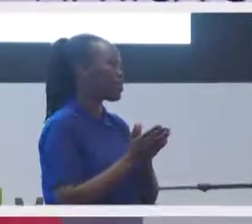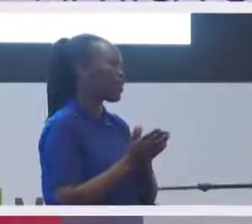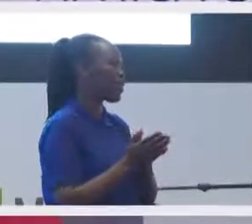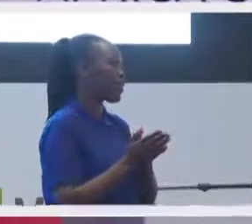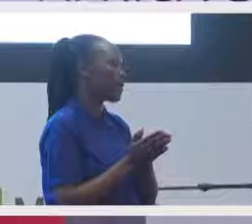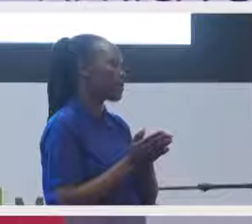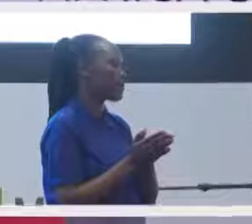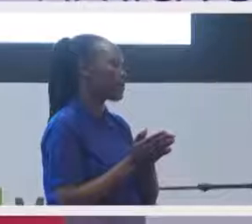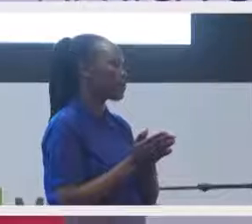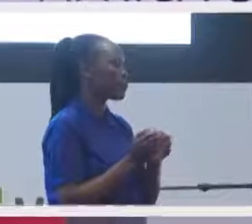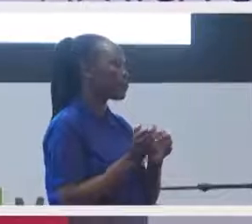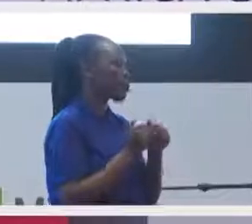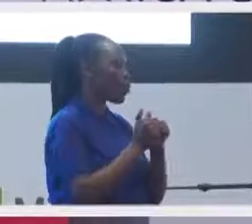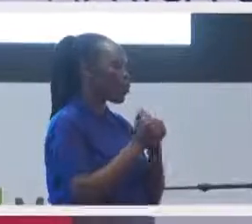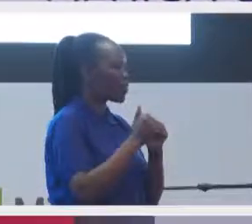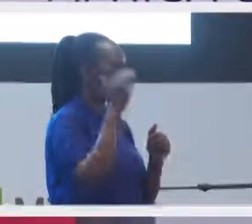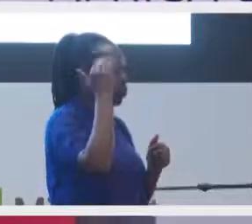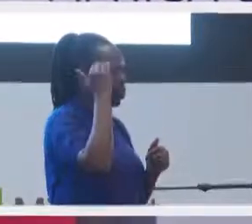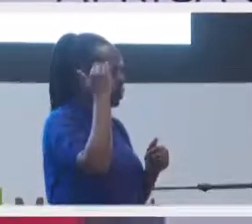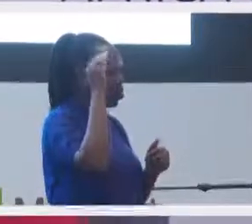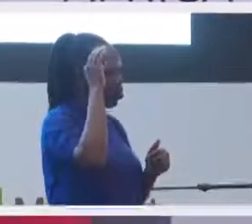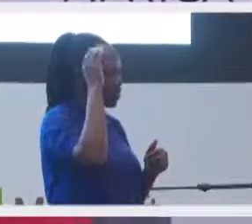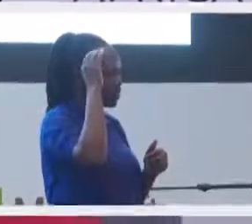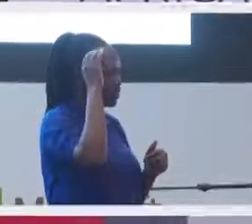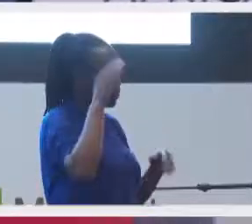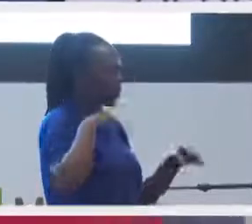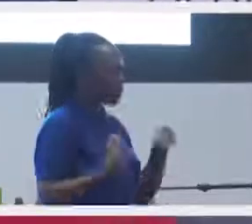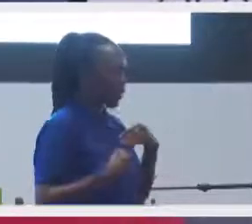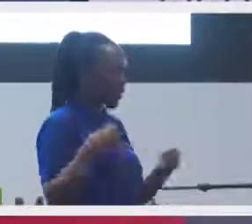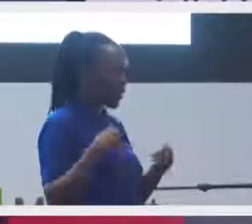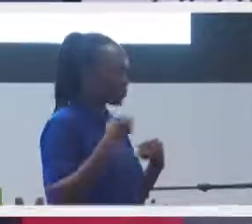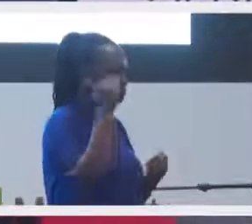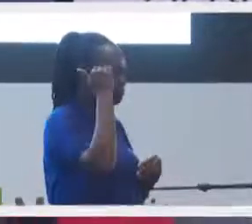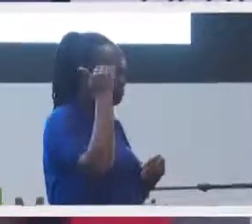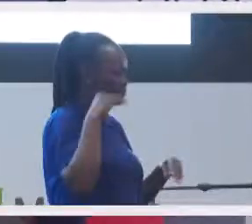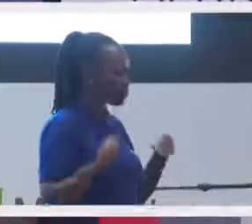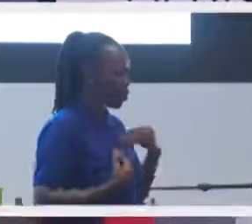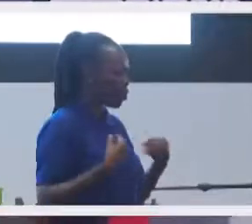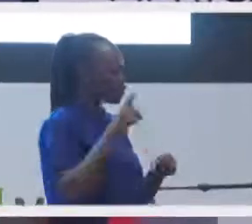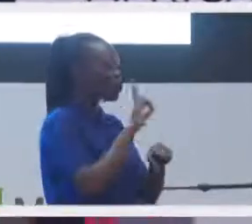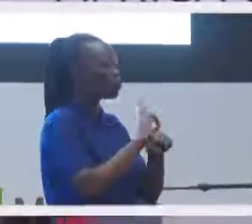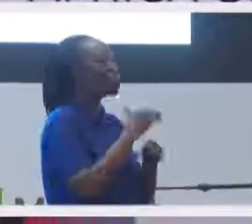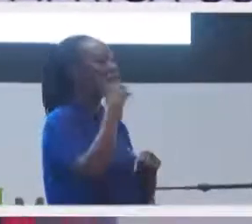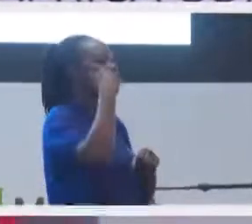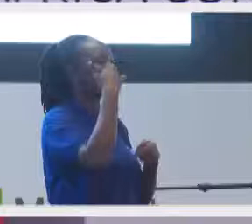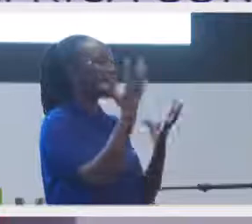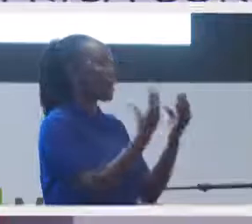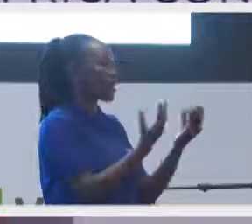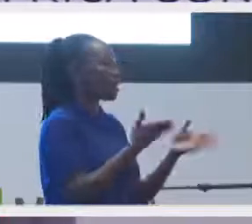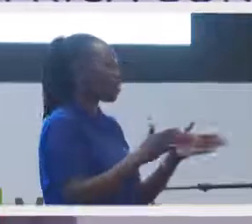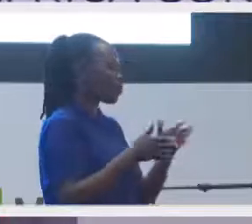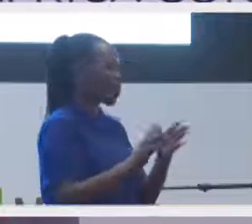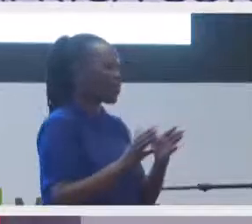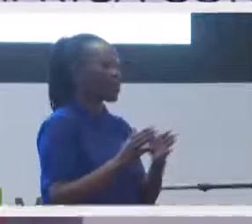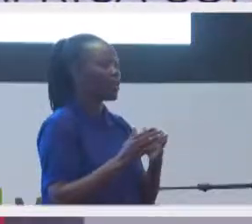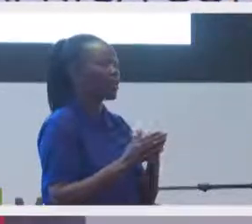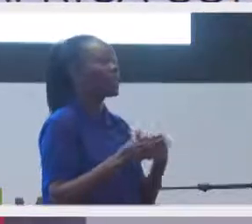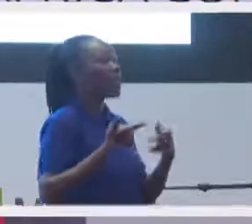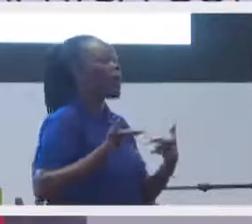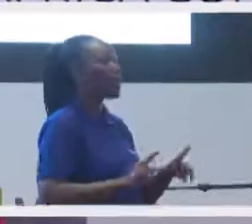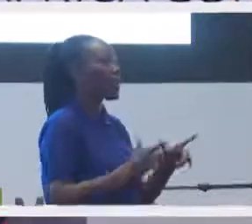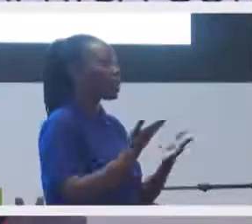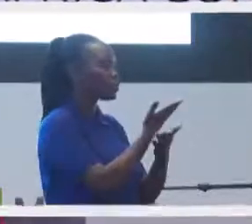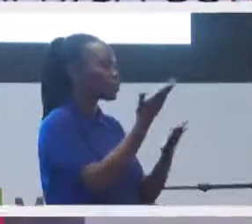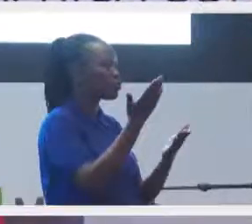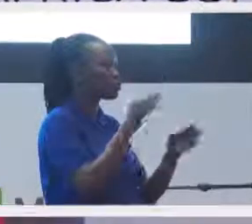some cognitive impairment to have access to routines on their phone in an easy way. So it allows you to customize